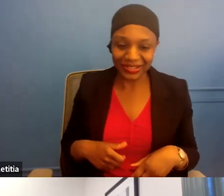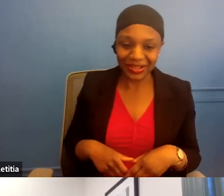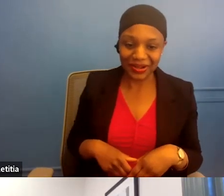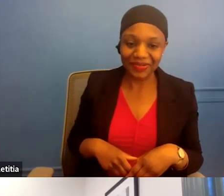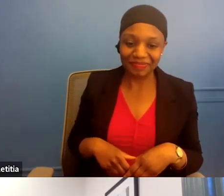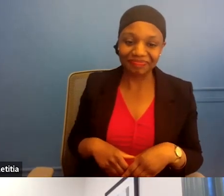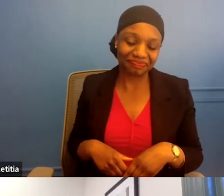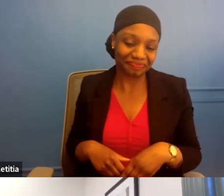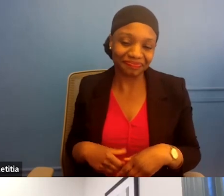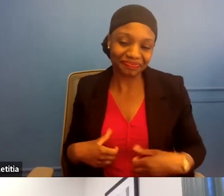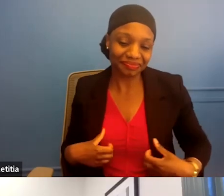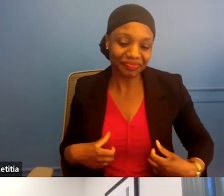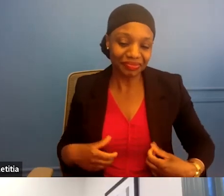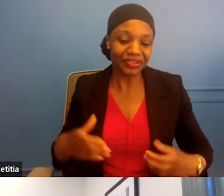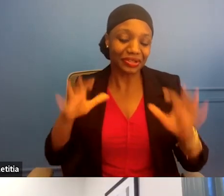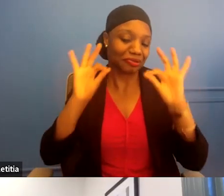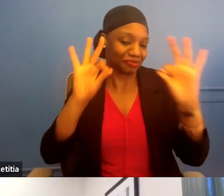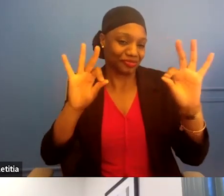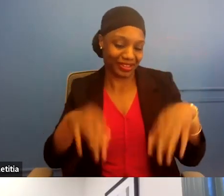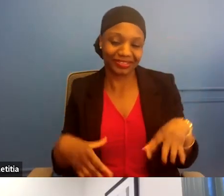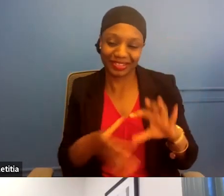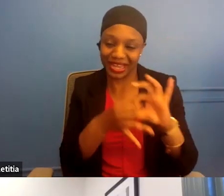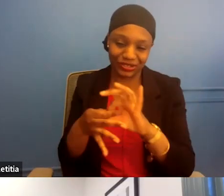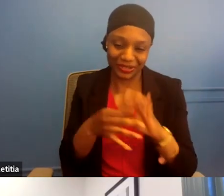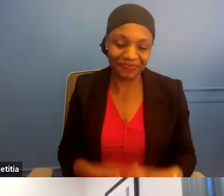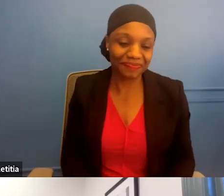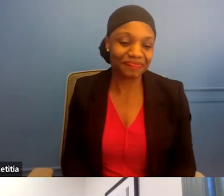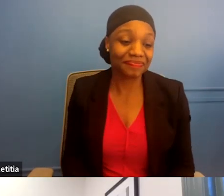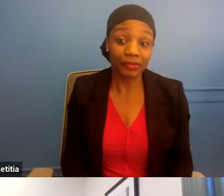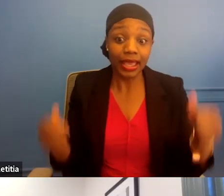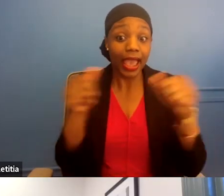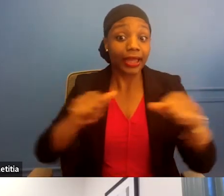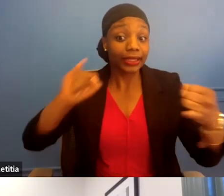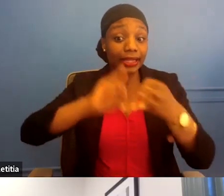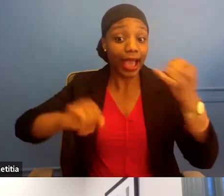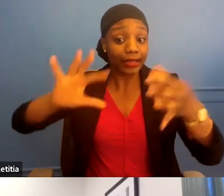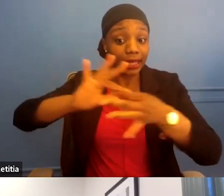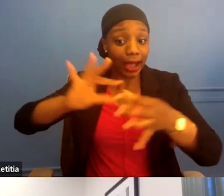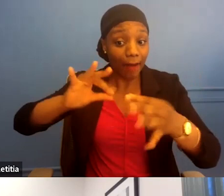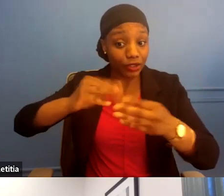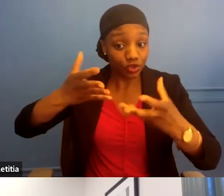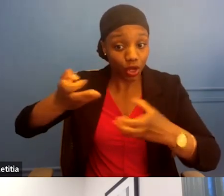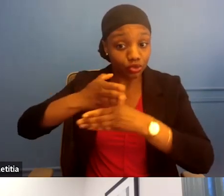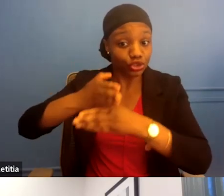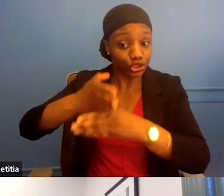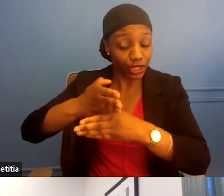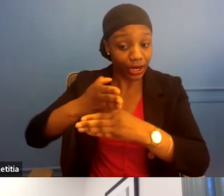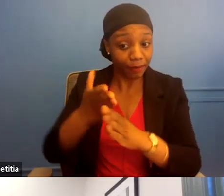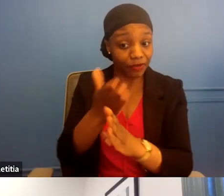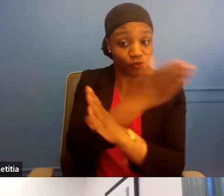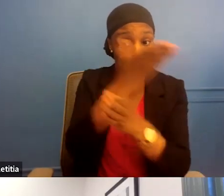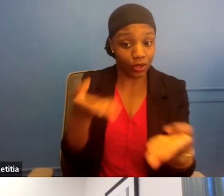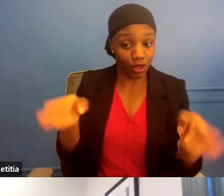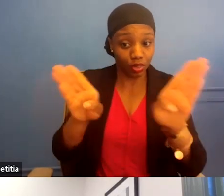I remember her. Yes. Great. So there you have it. Any last thoughts you'd like to share before we bring our conversation to a